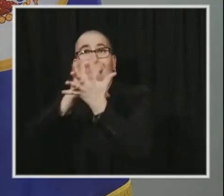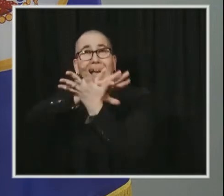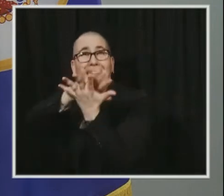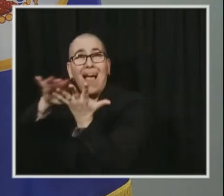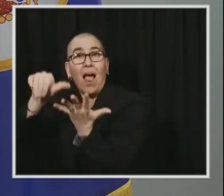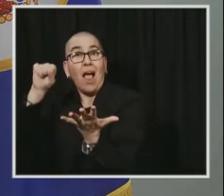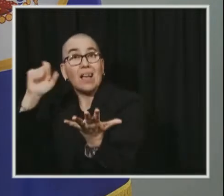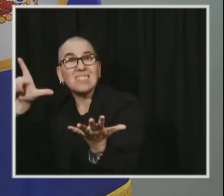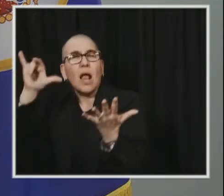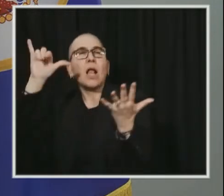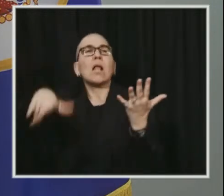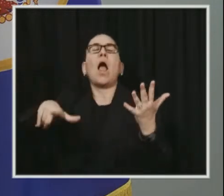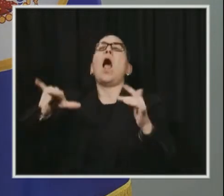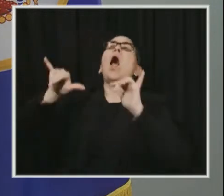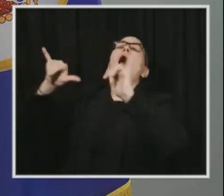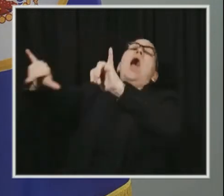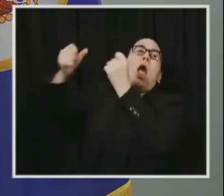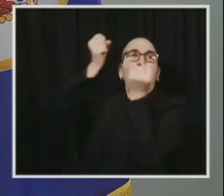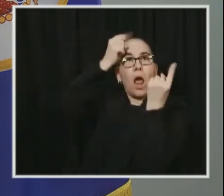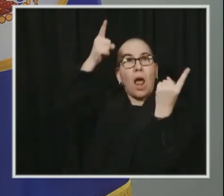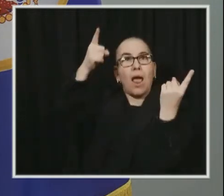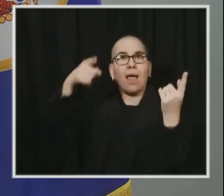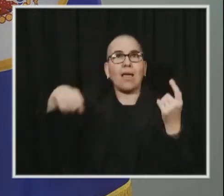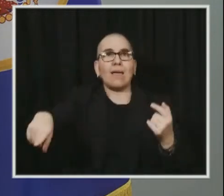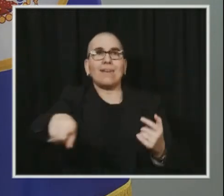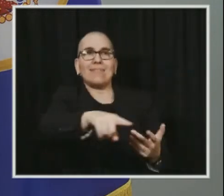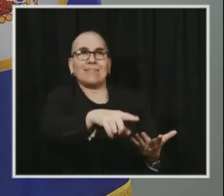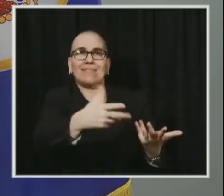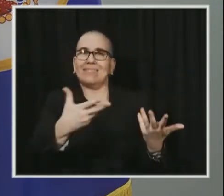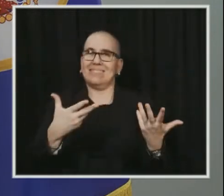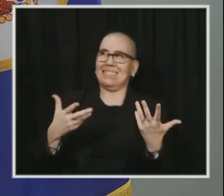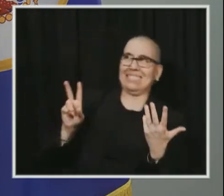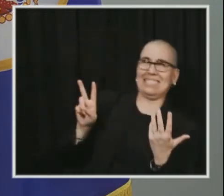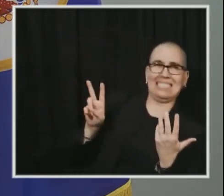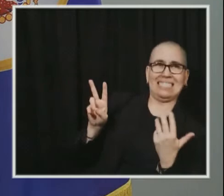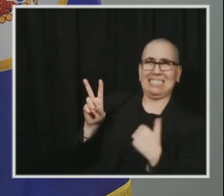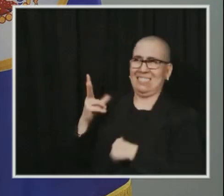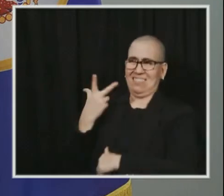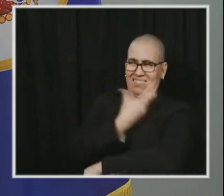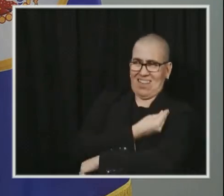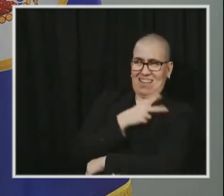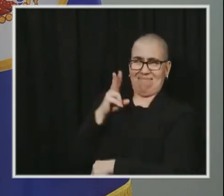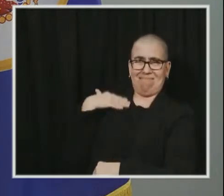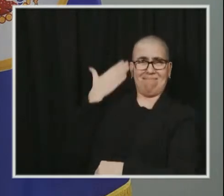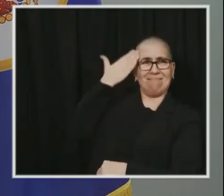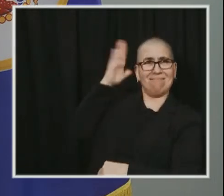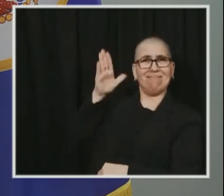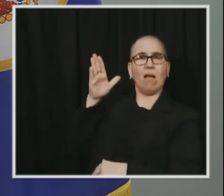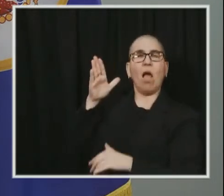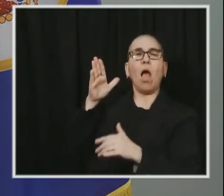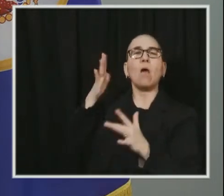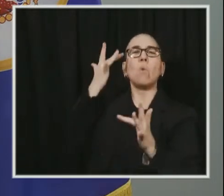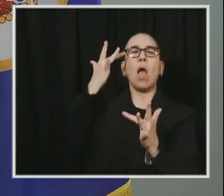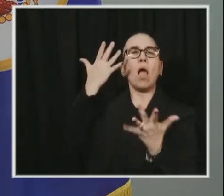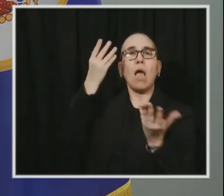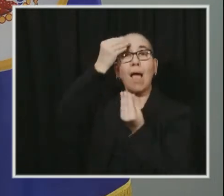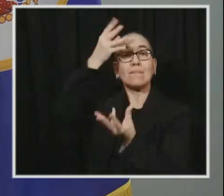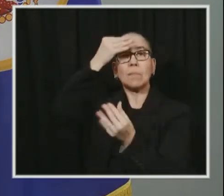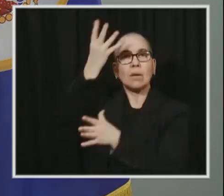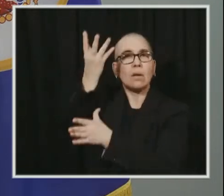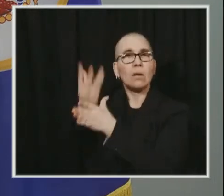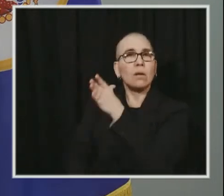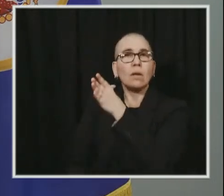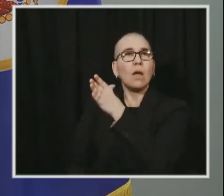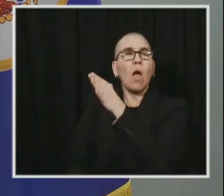vaccine availability. But they were understandably hesitant. This gave me a better perspective around the bridges that needed to be